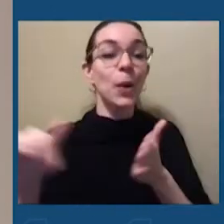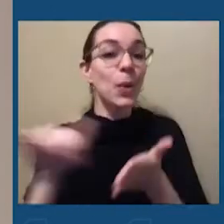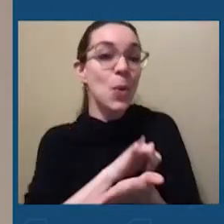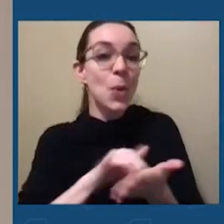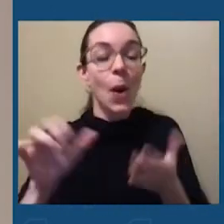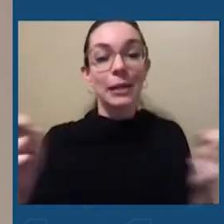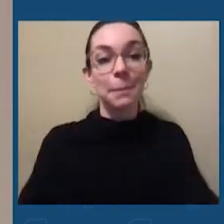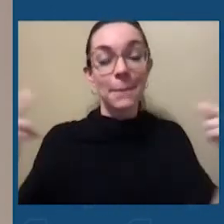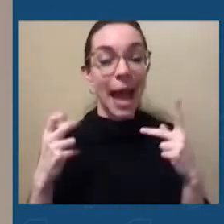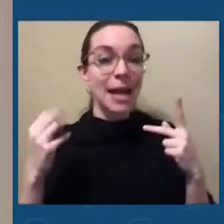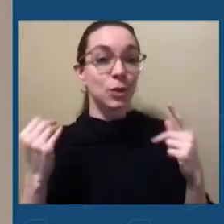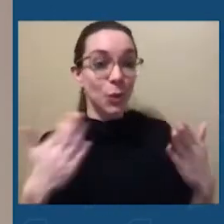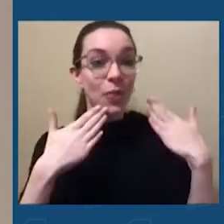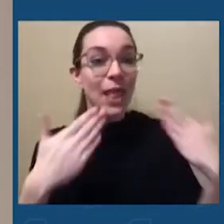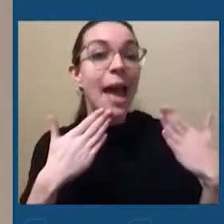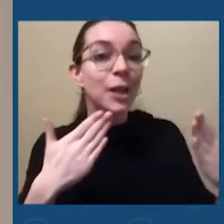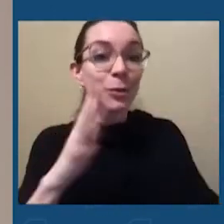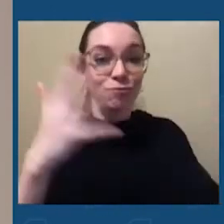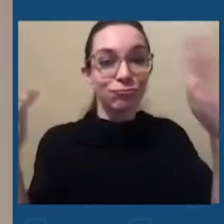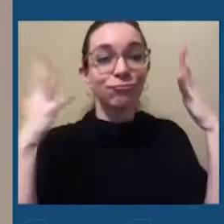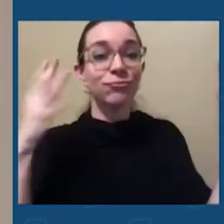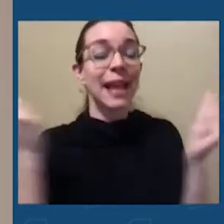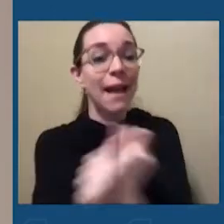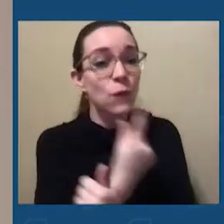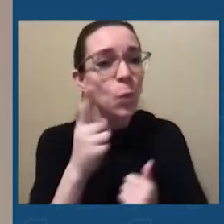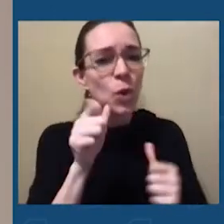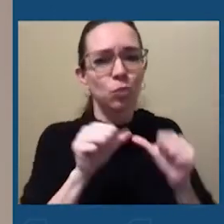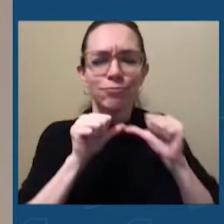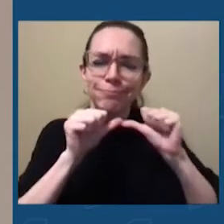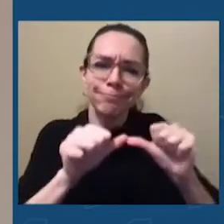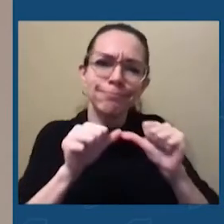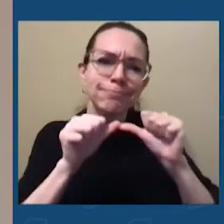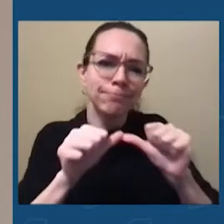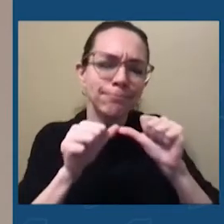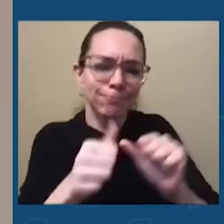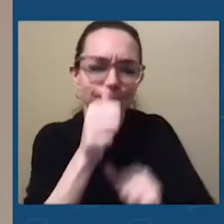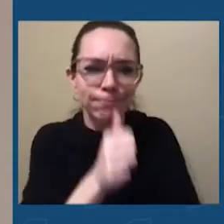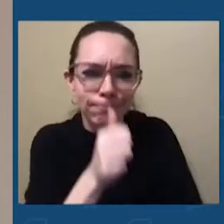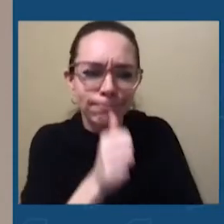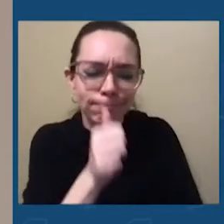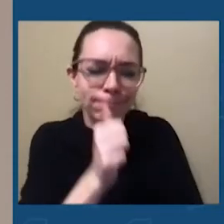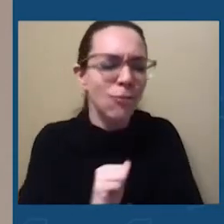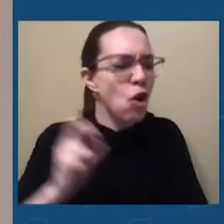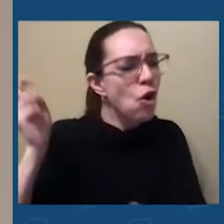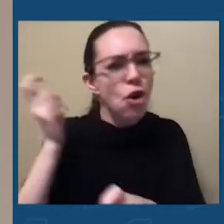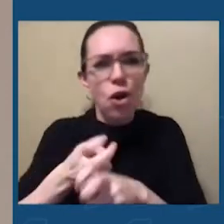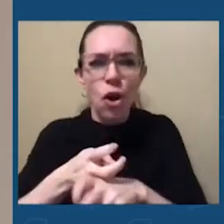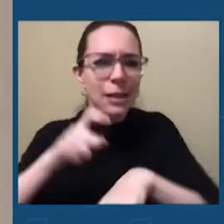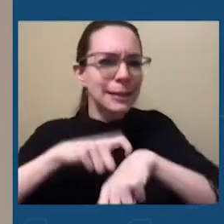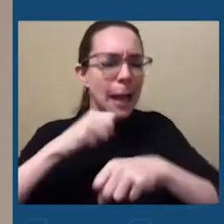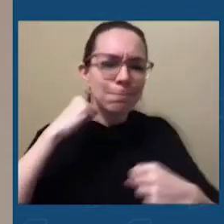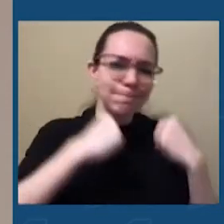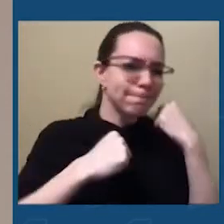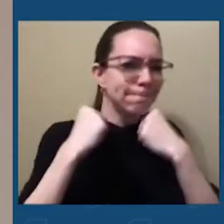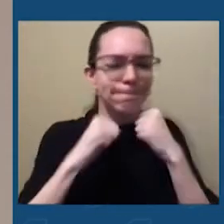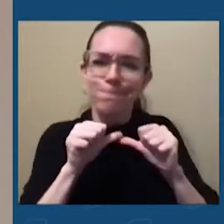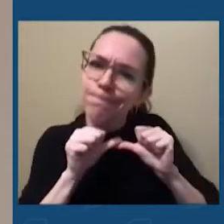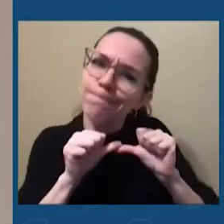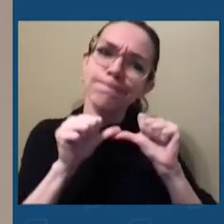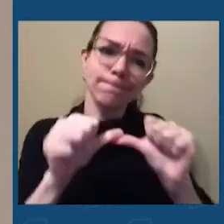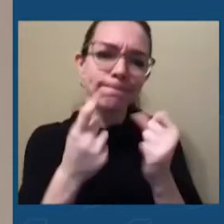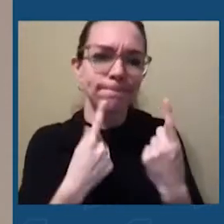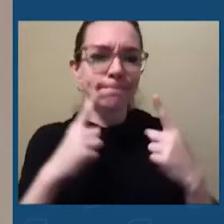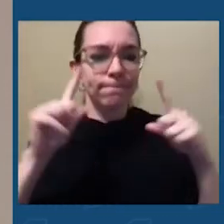of applause who held on during some really challenging times, and to Alan Steele, the CEO and president of the